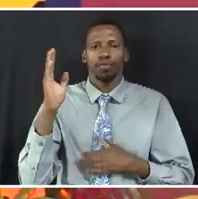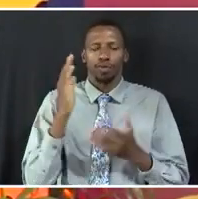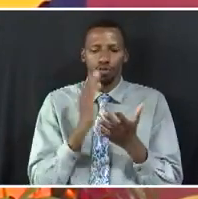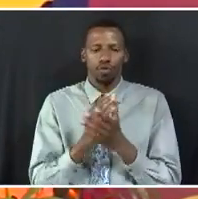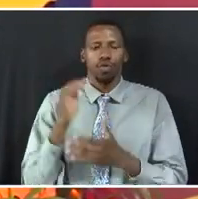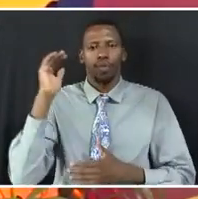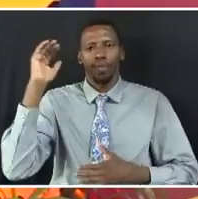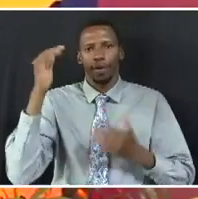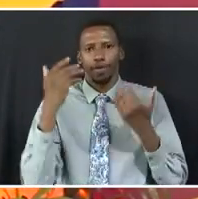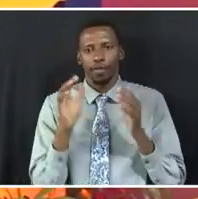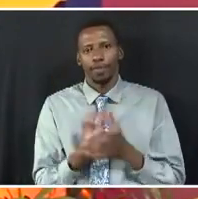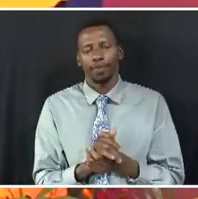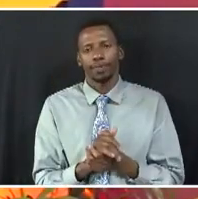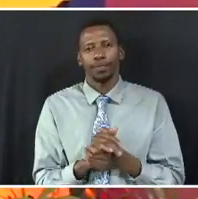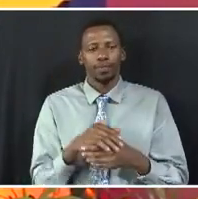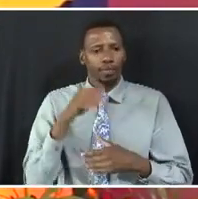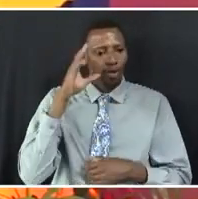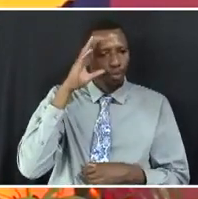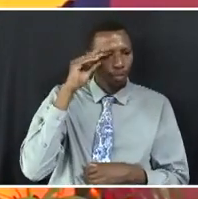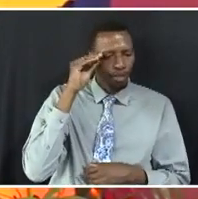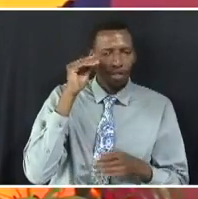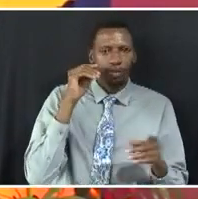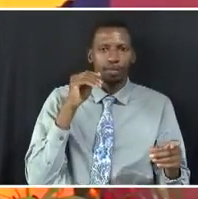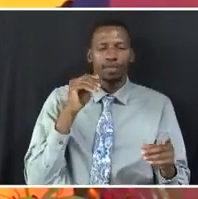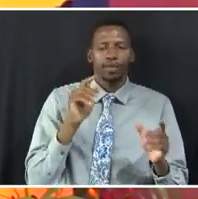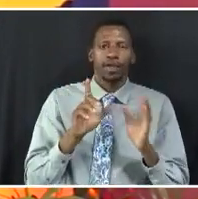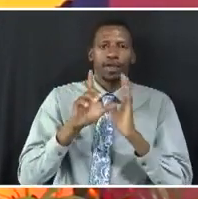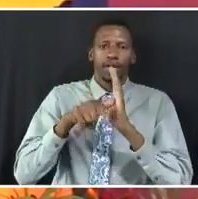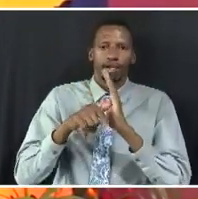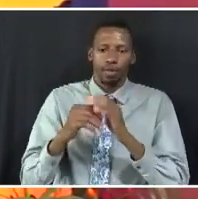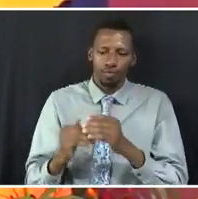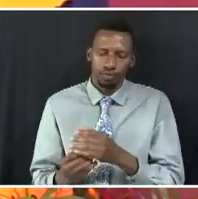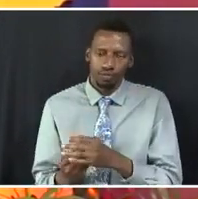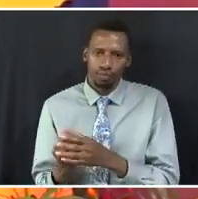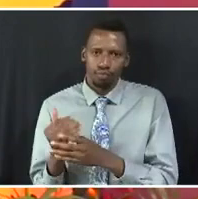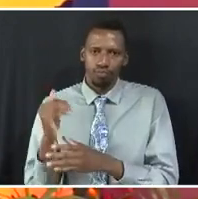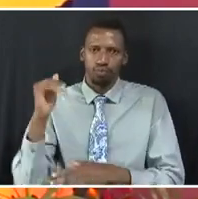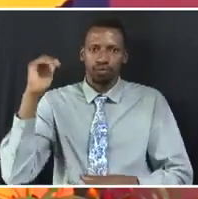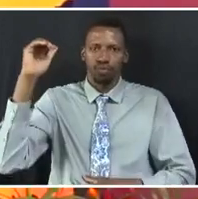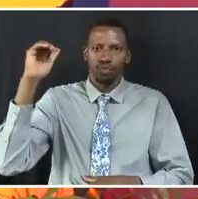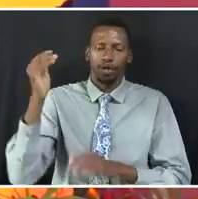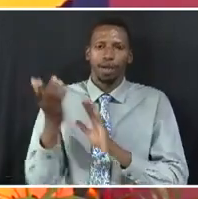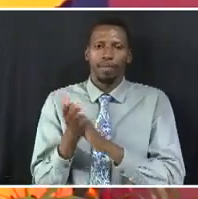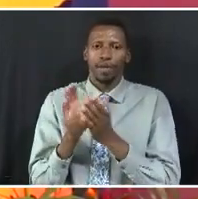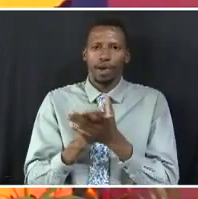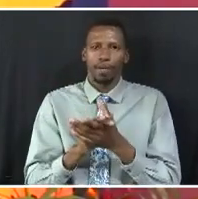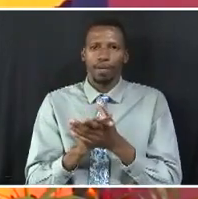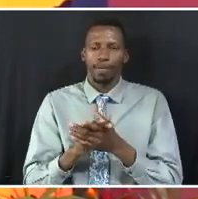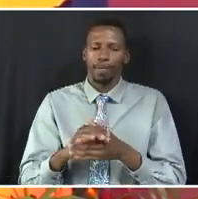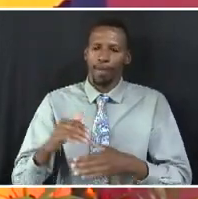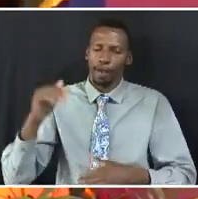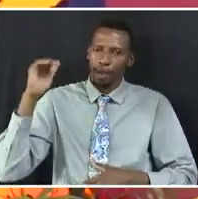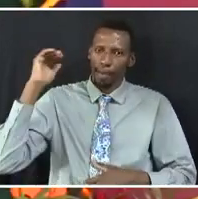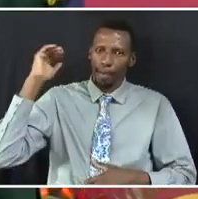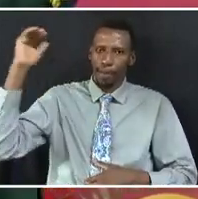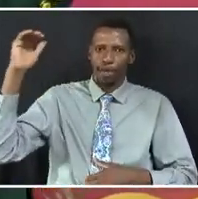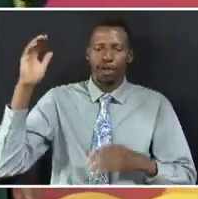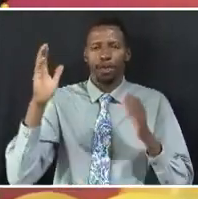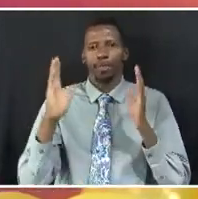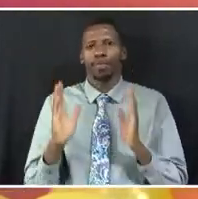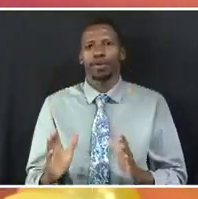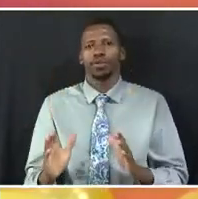big. Moses later on grew to become a master guide. And for 40